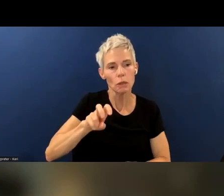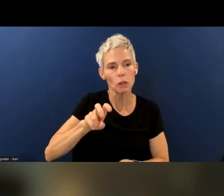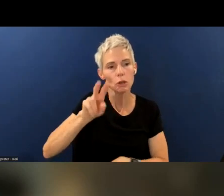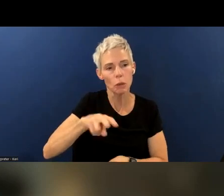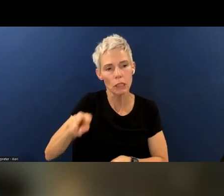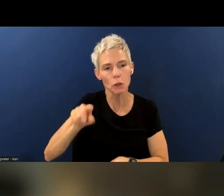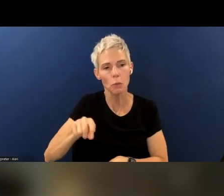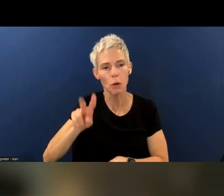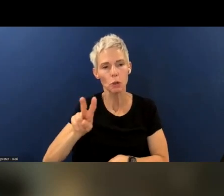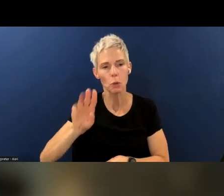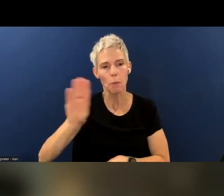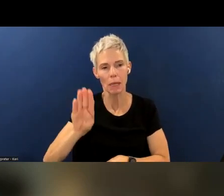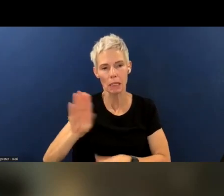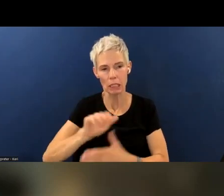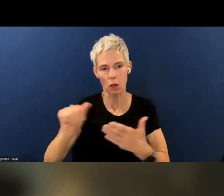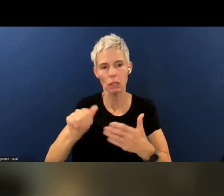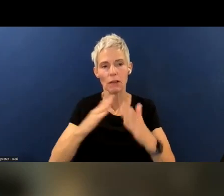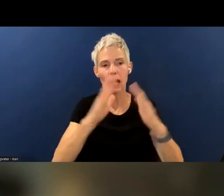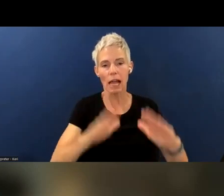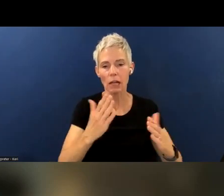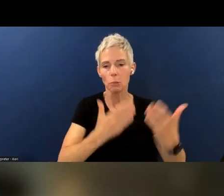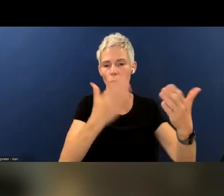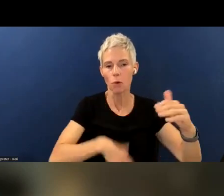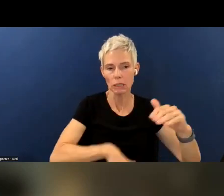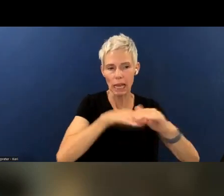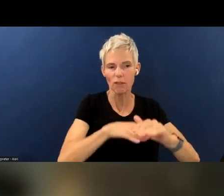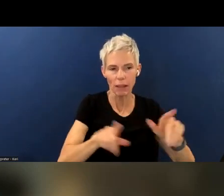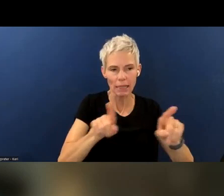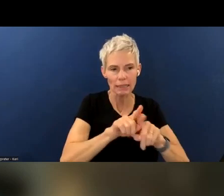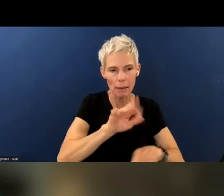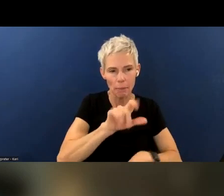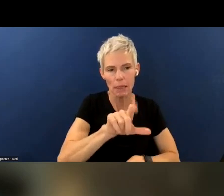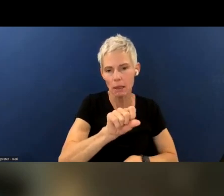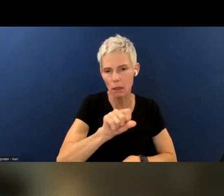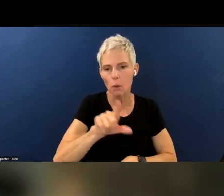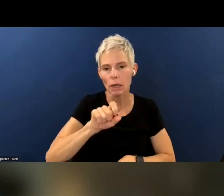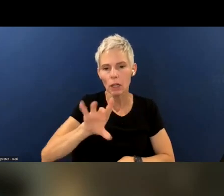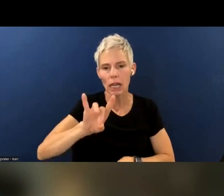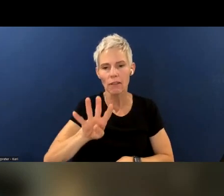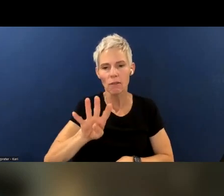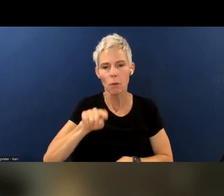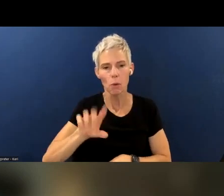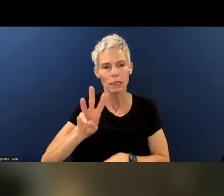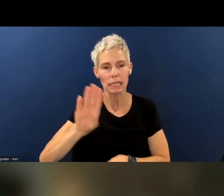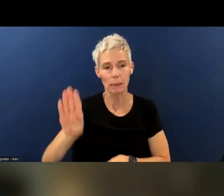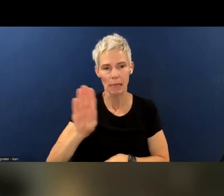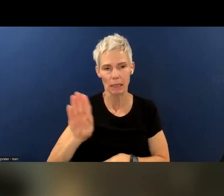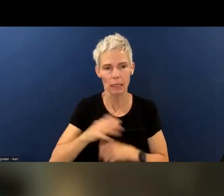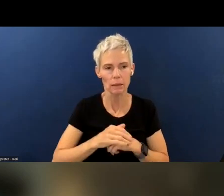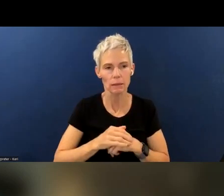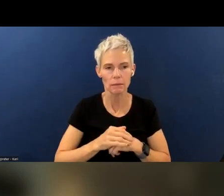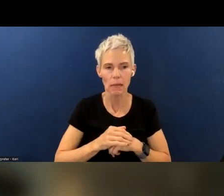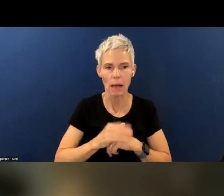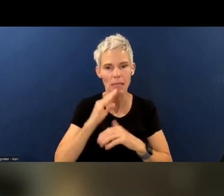This year, the House proposed cap for that same bill would be $184.6 billion, which is obviously quite